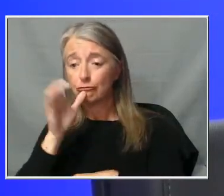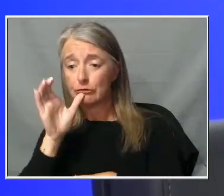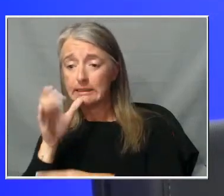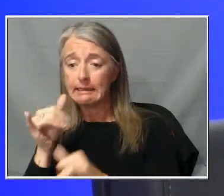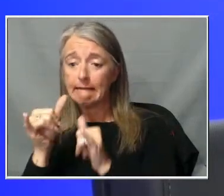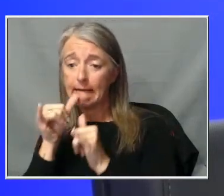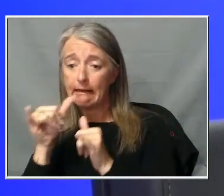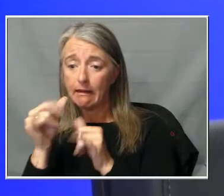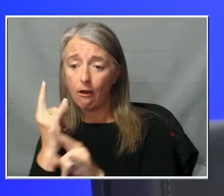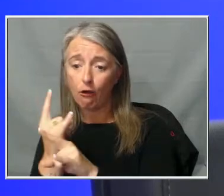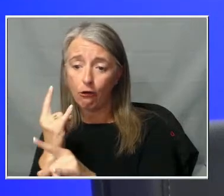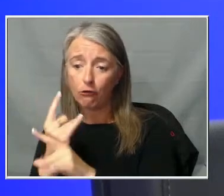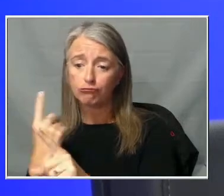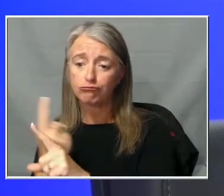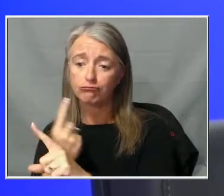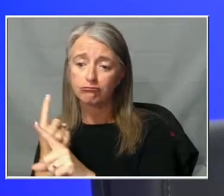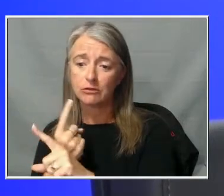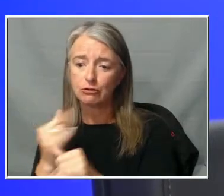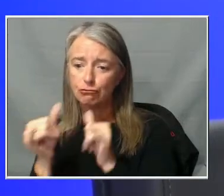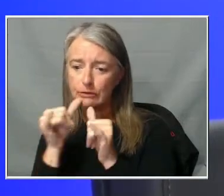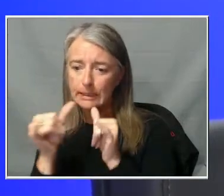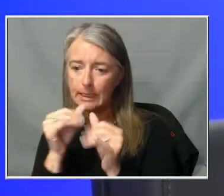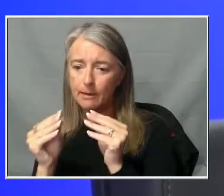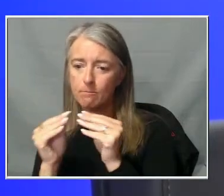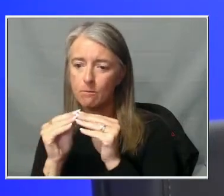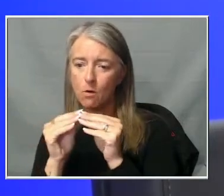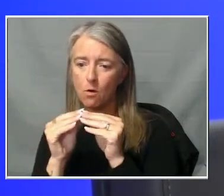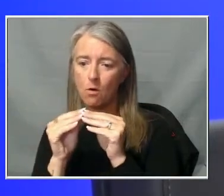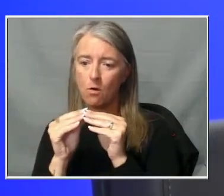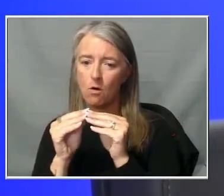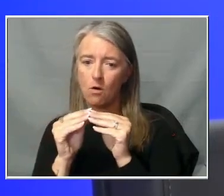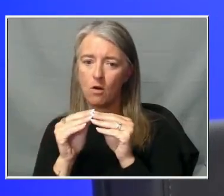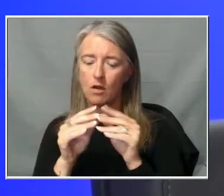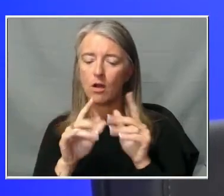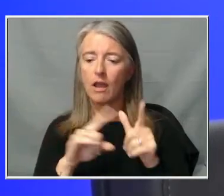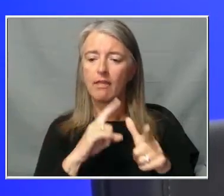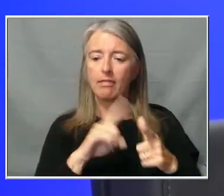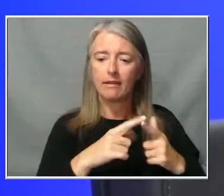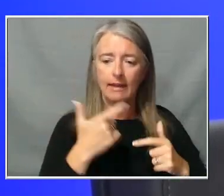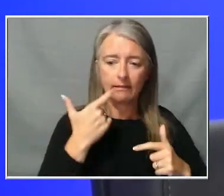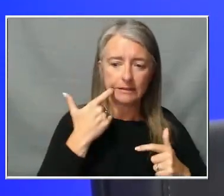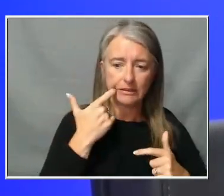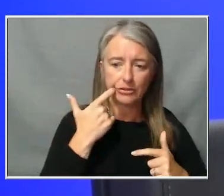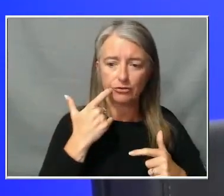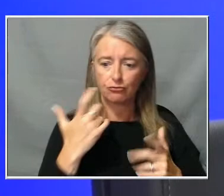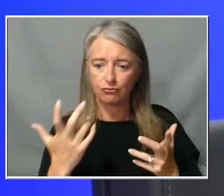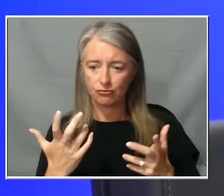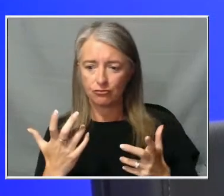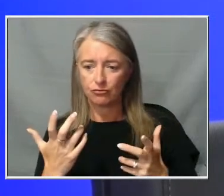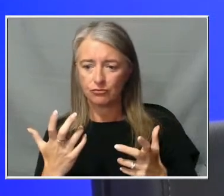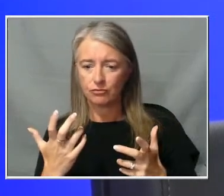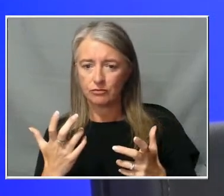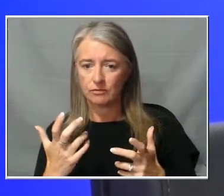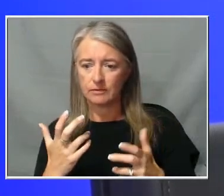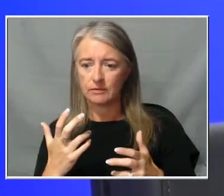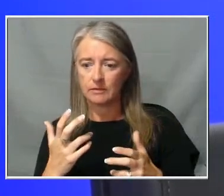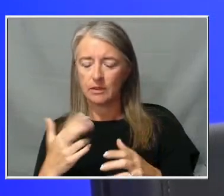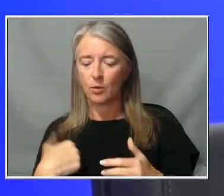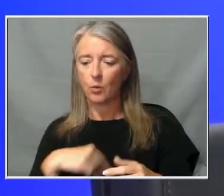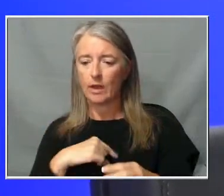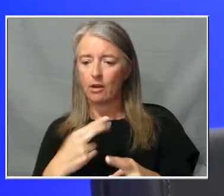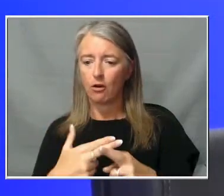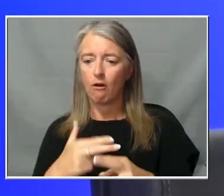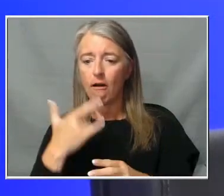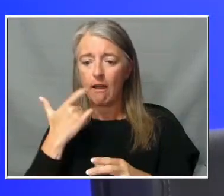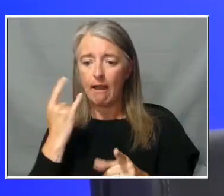more than what should be, and then developing an alcohol addiction, which we call it as alcohol use disorder. And not to